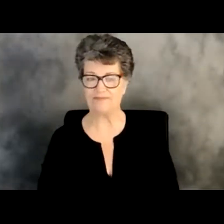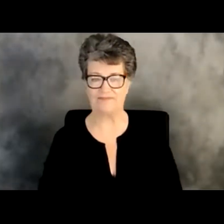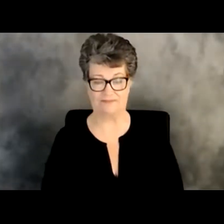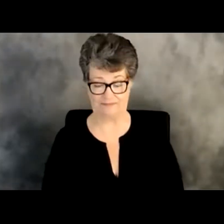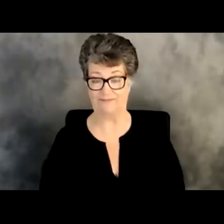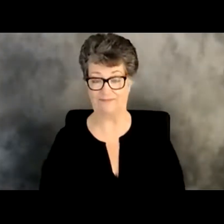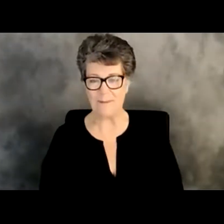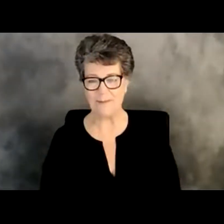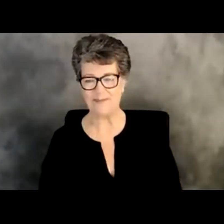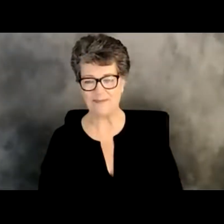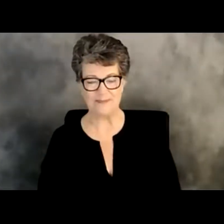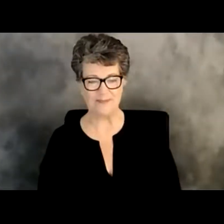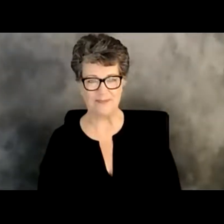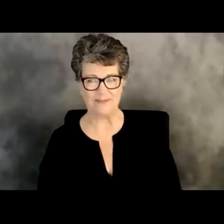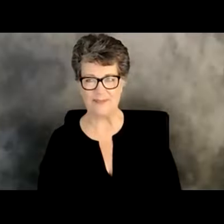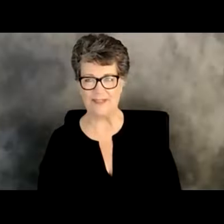Okay.